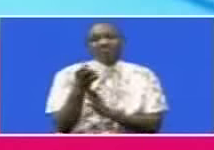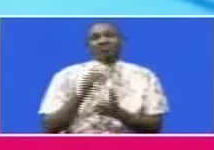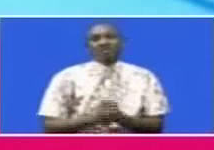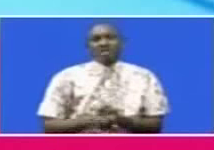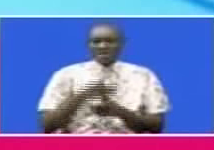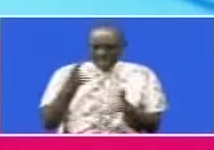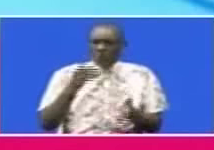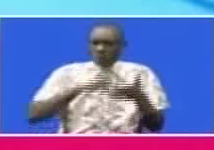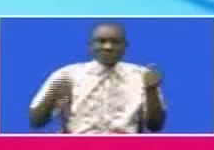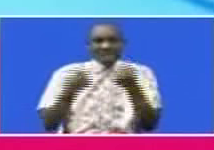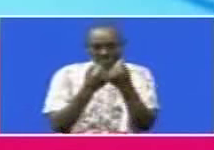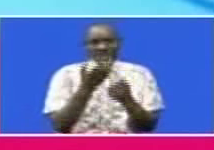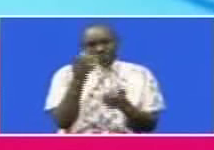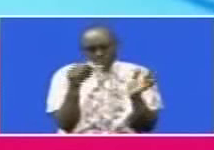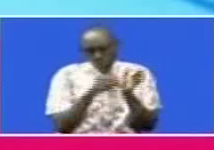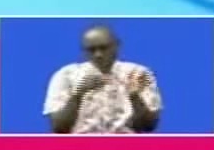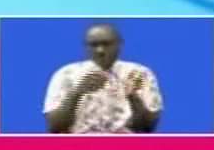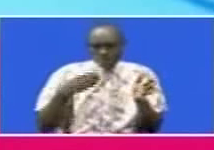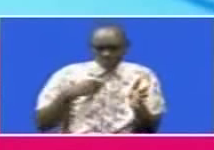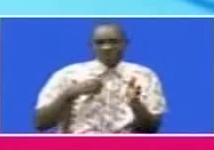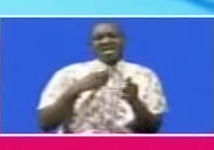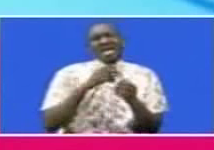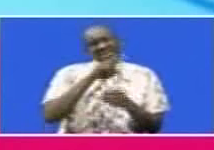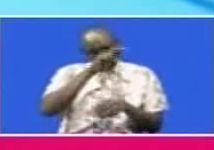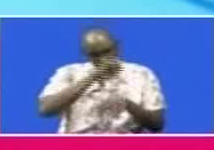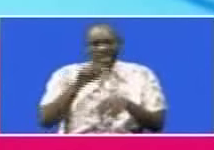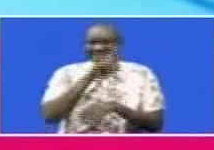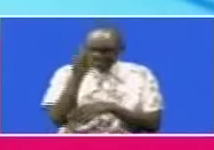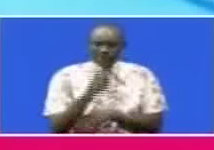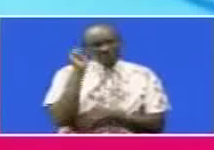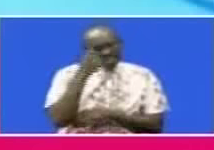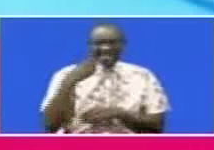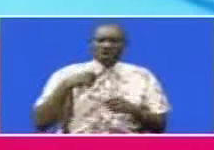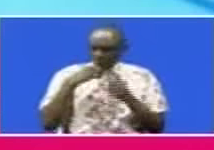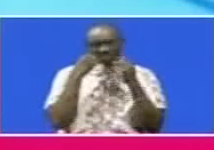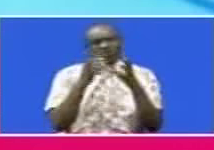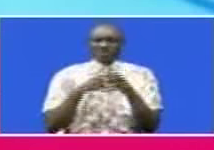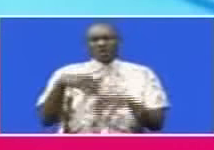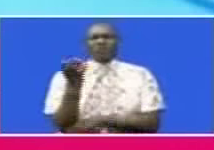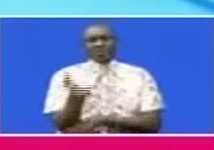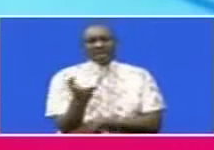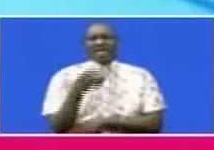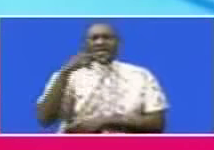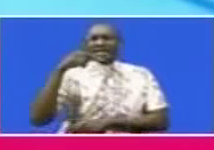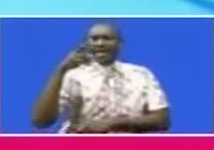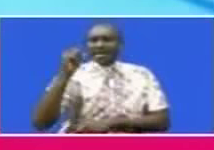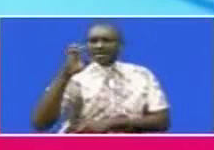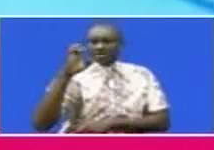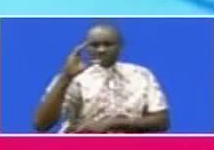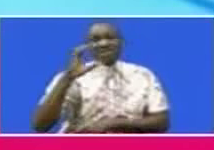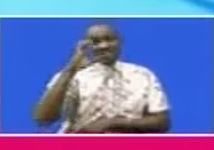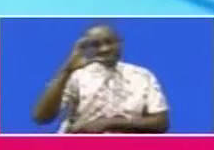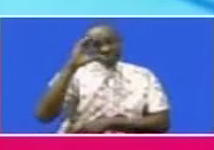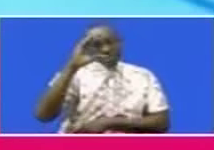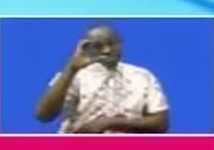Kenya with the ongoing crisis of alleged leakage of national examinations. The Kenya National Examination Council Chief Executive